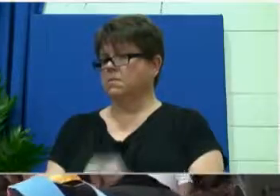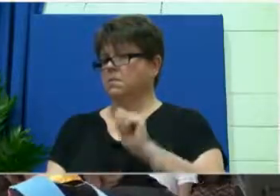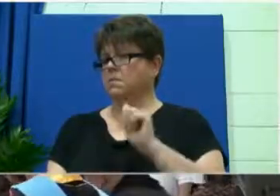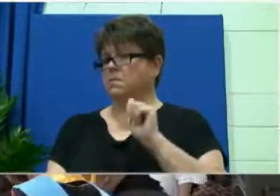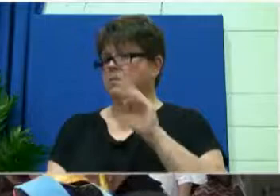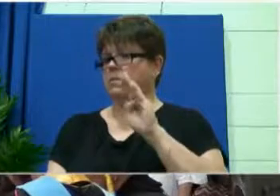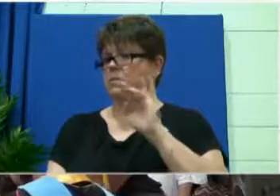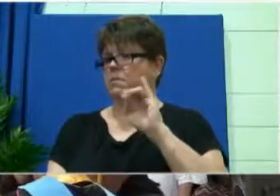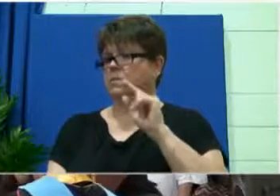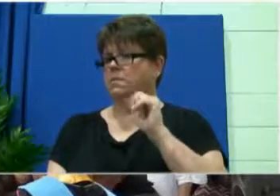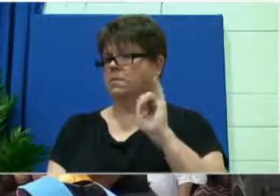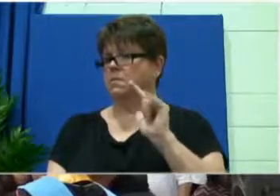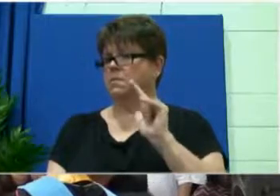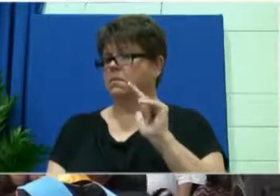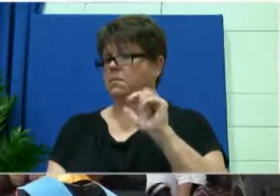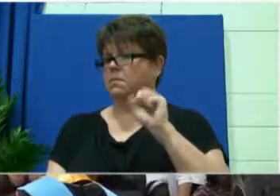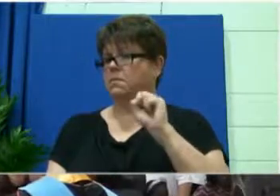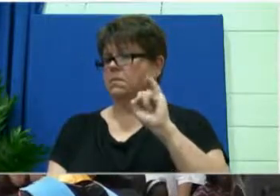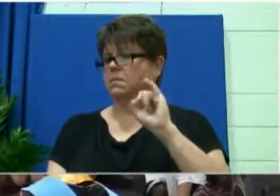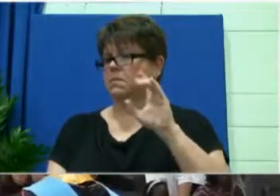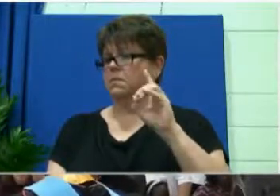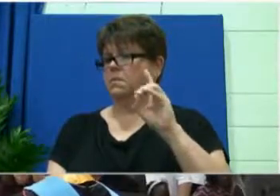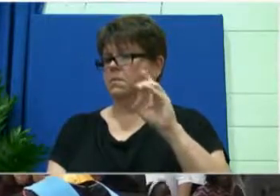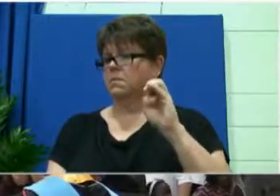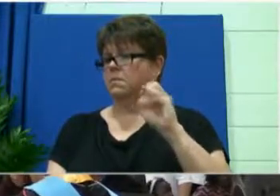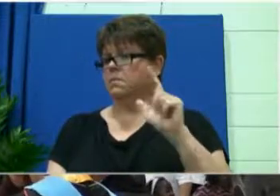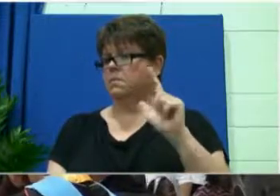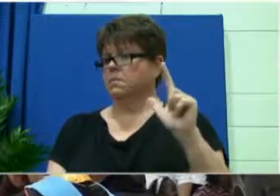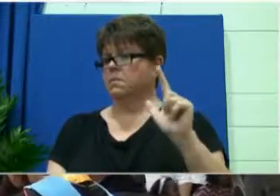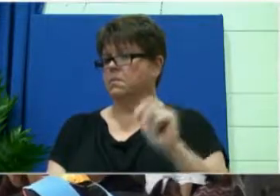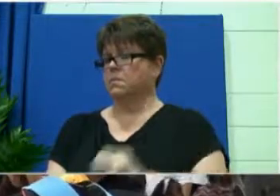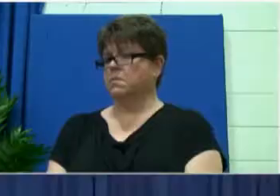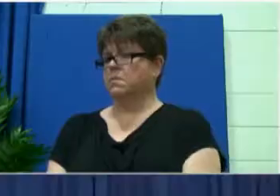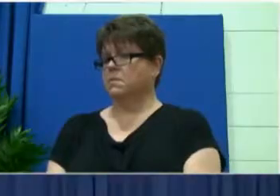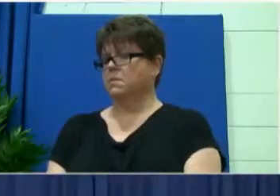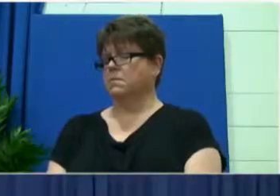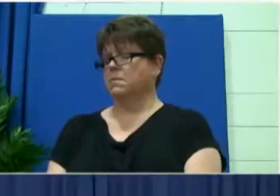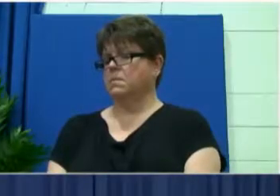Abigail Michelle Siddell, Associate in Arts.